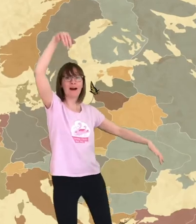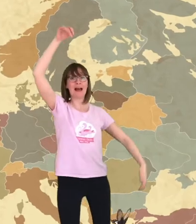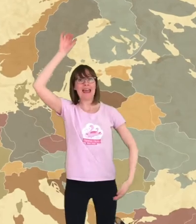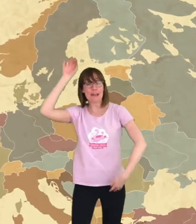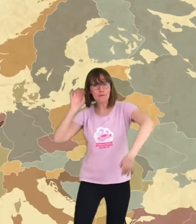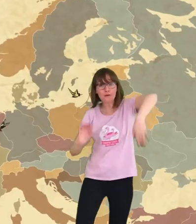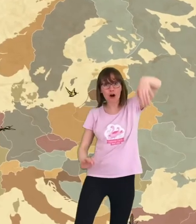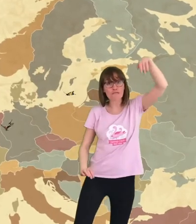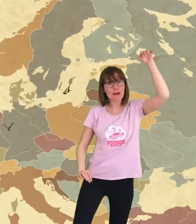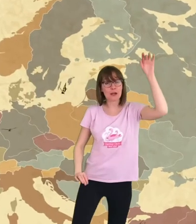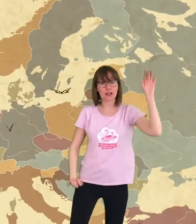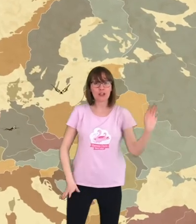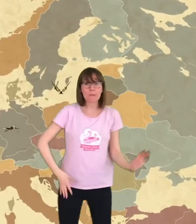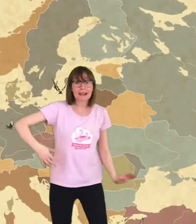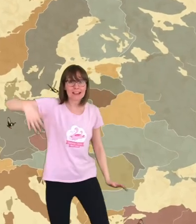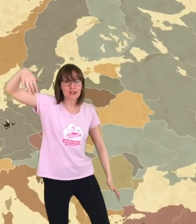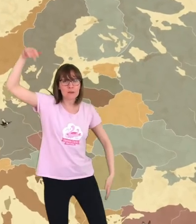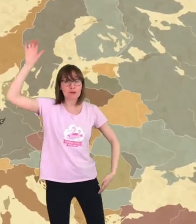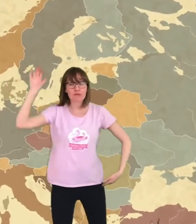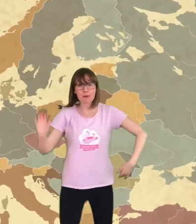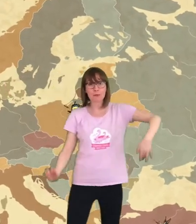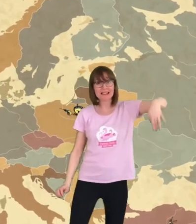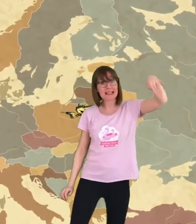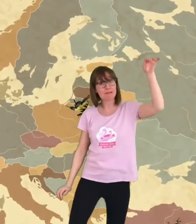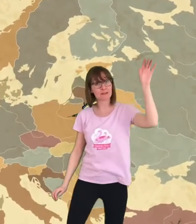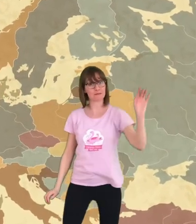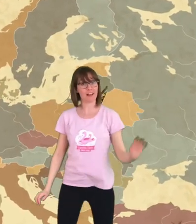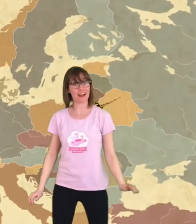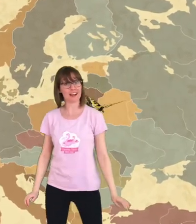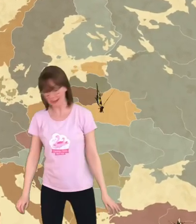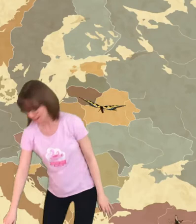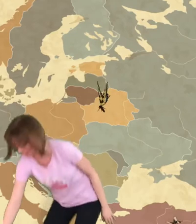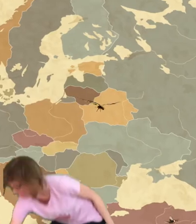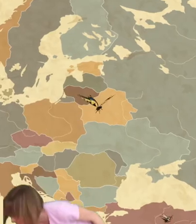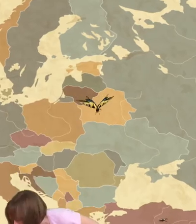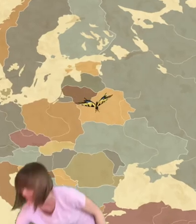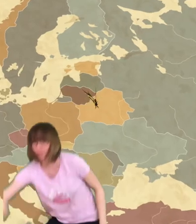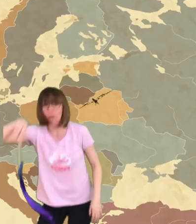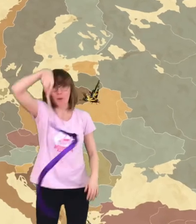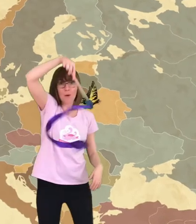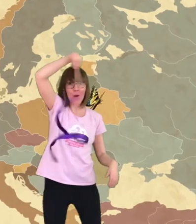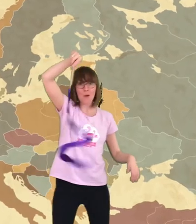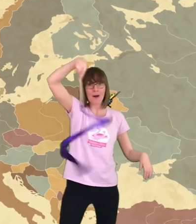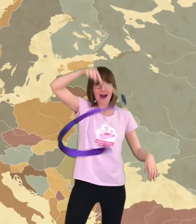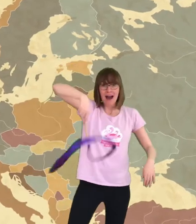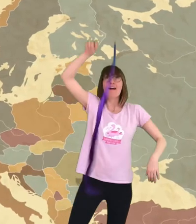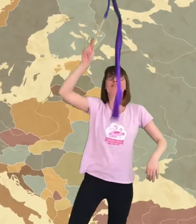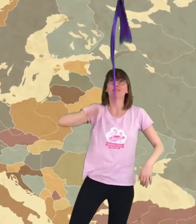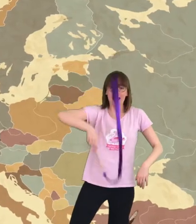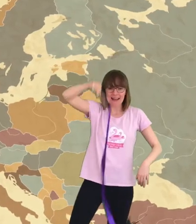Reaching through. If you've got a ribbon, you might like to use your ribbon or material to fly like this.